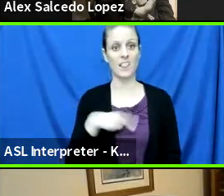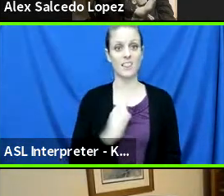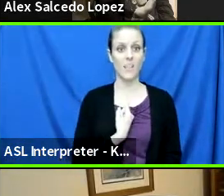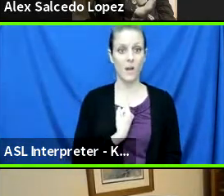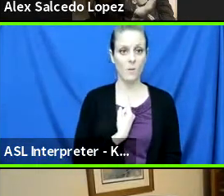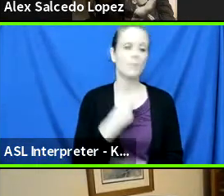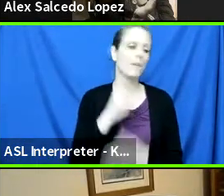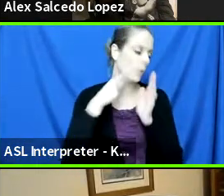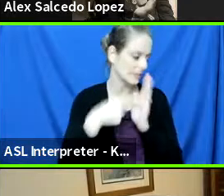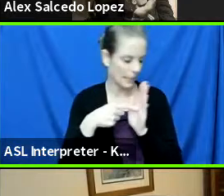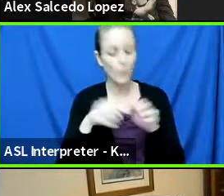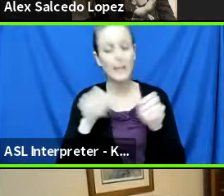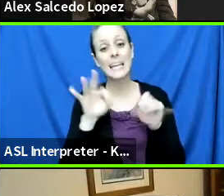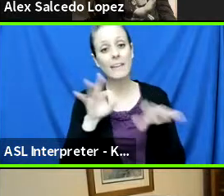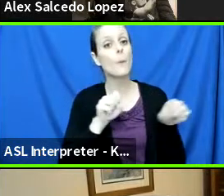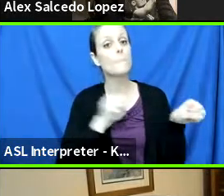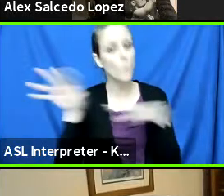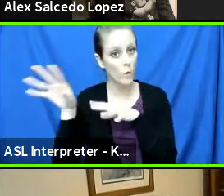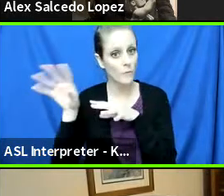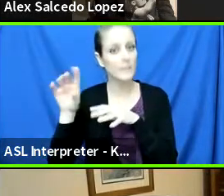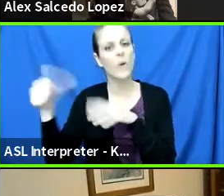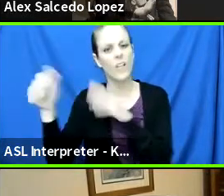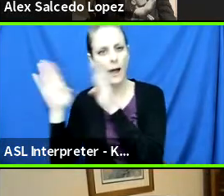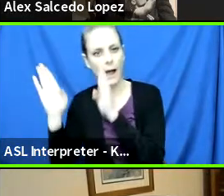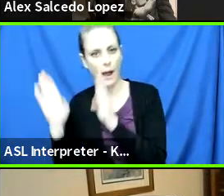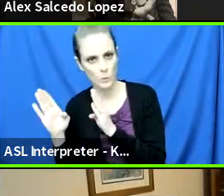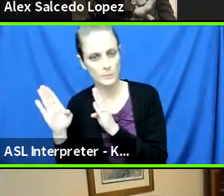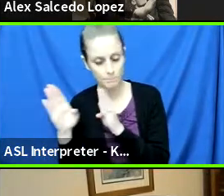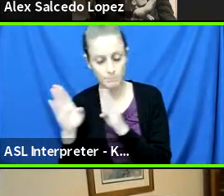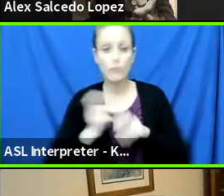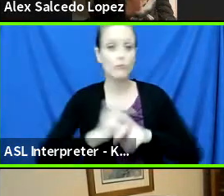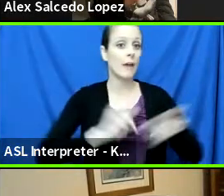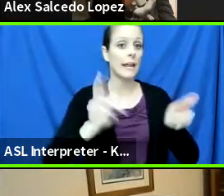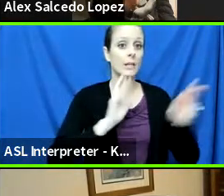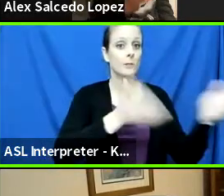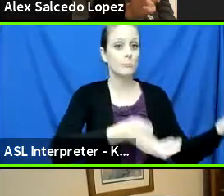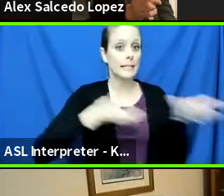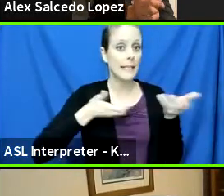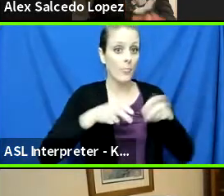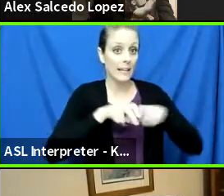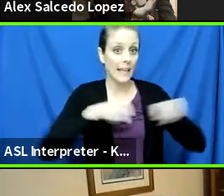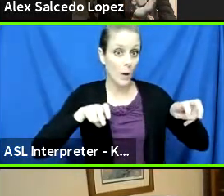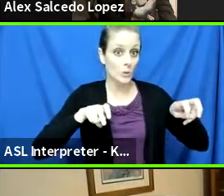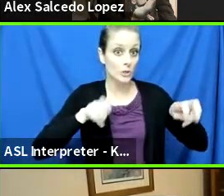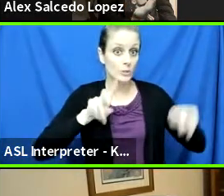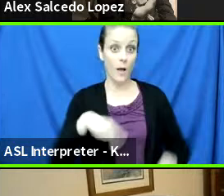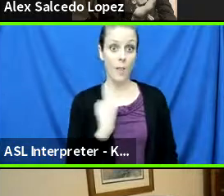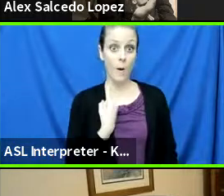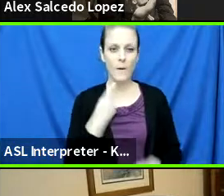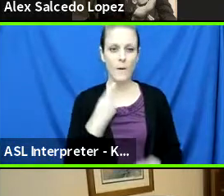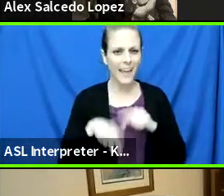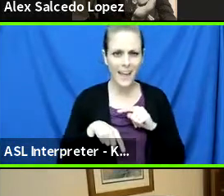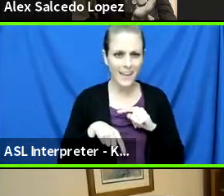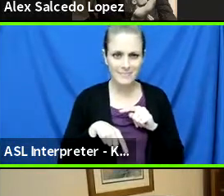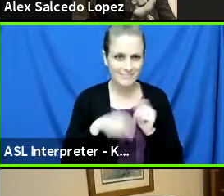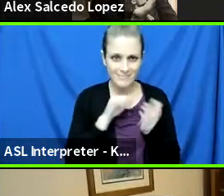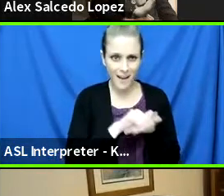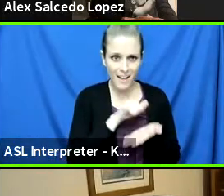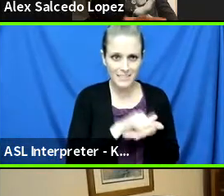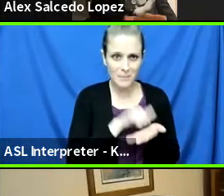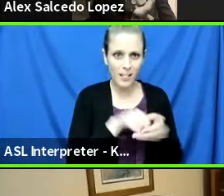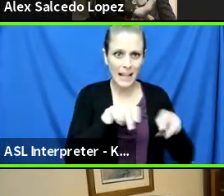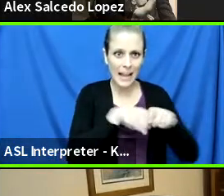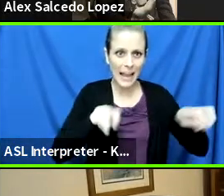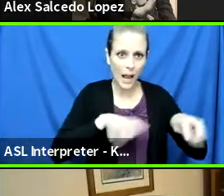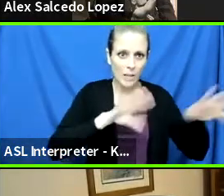you are gonna take out a couch. Not one person can do it by themselves. It has to